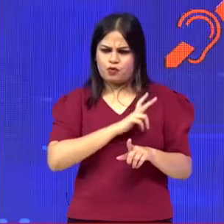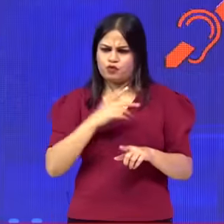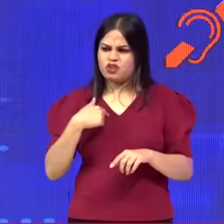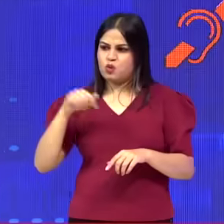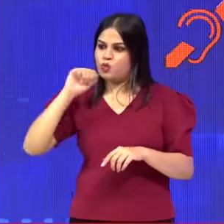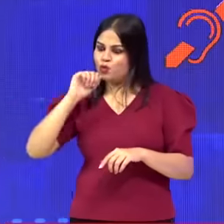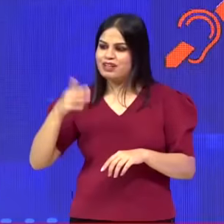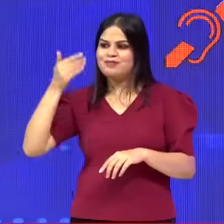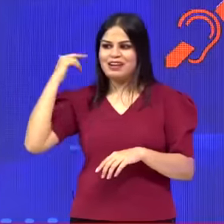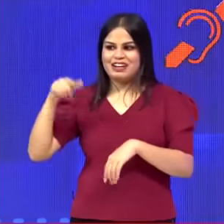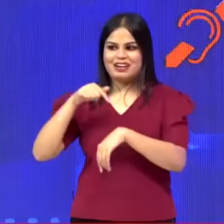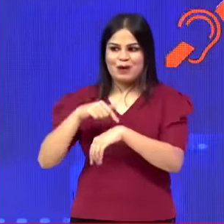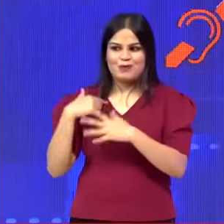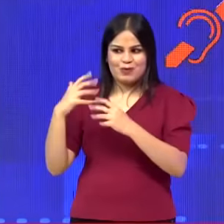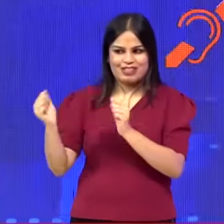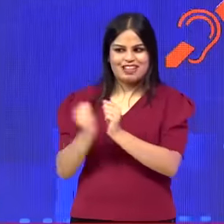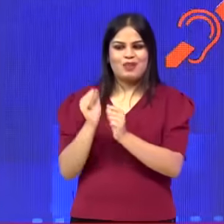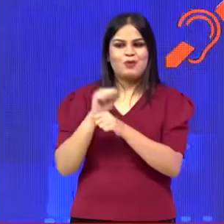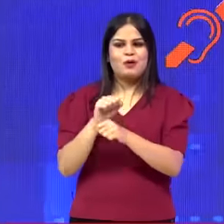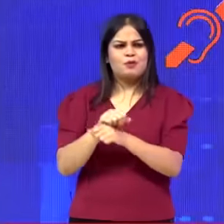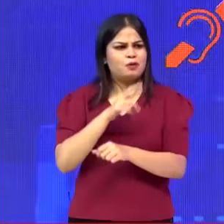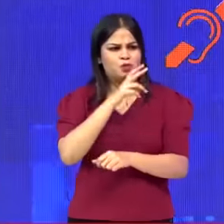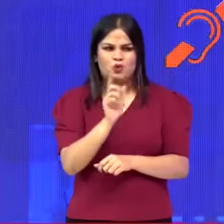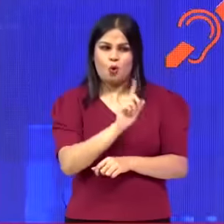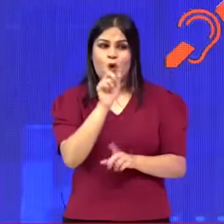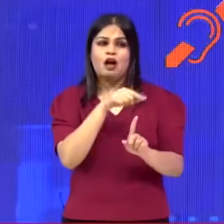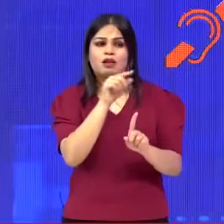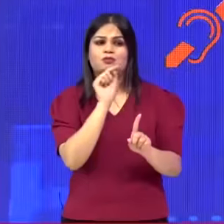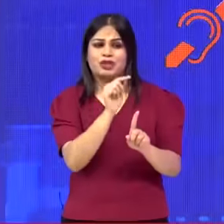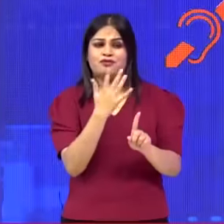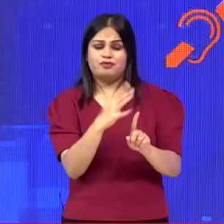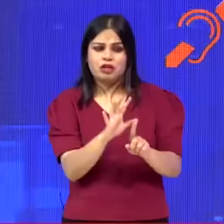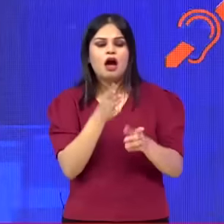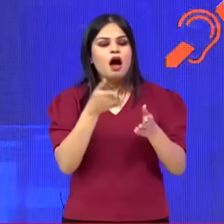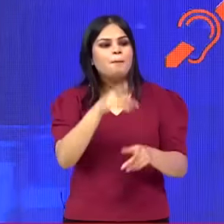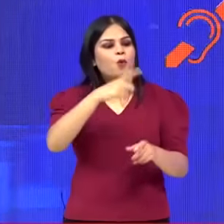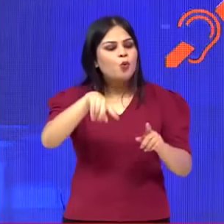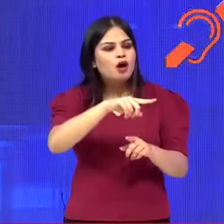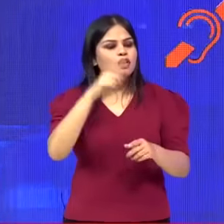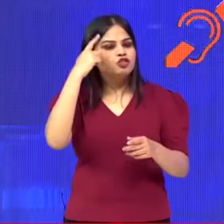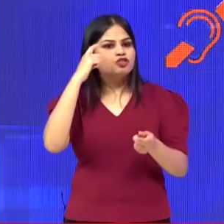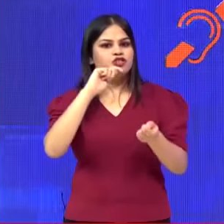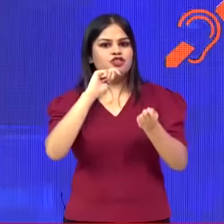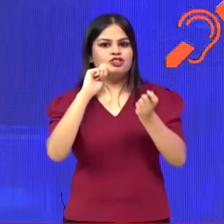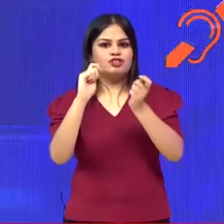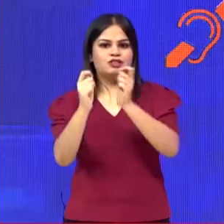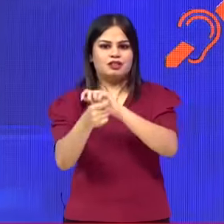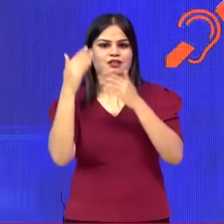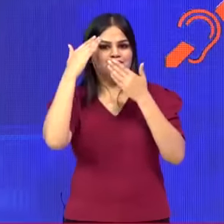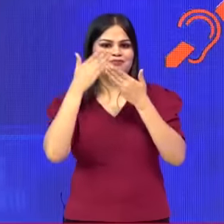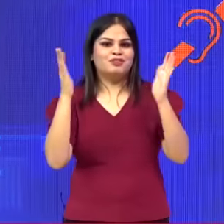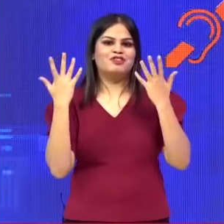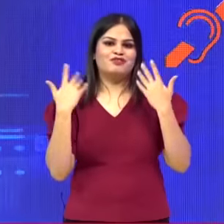to do something. So I said, but you did wrong, you did wrong. So now they're all mature and they're all okay